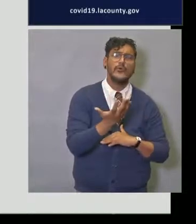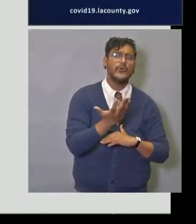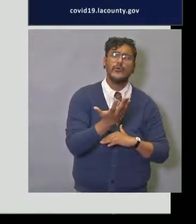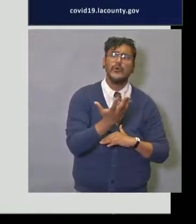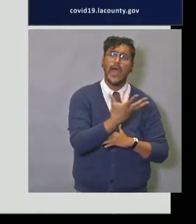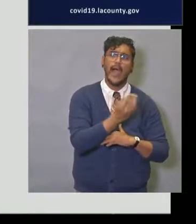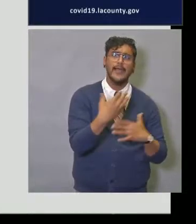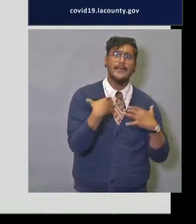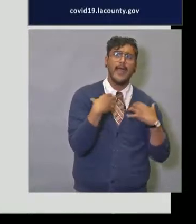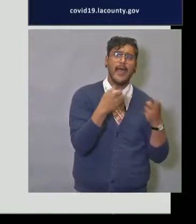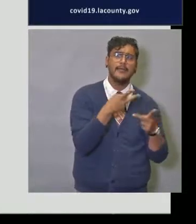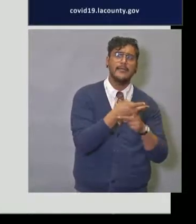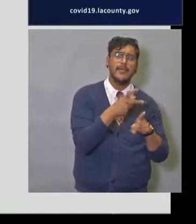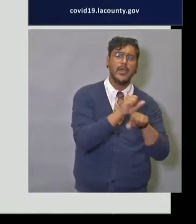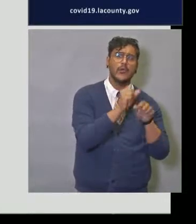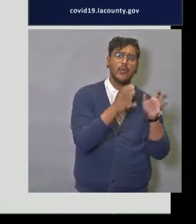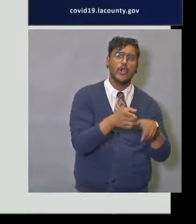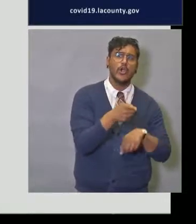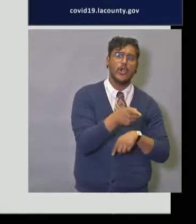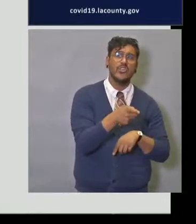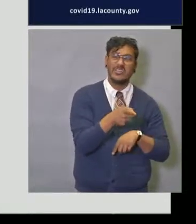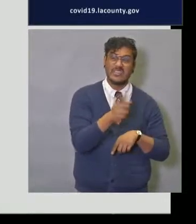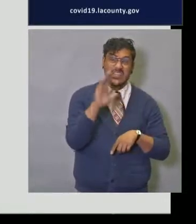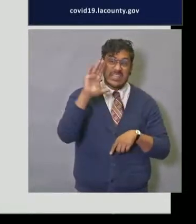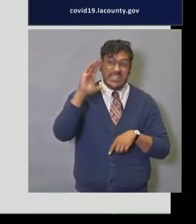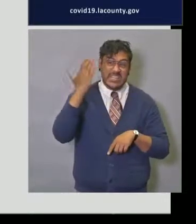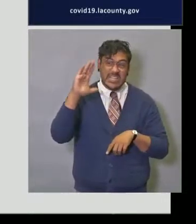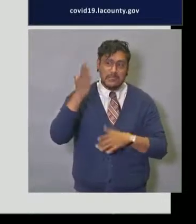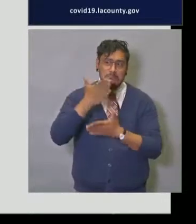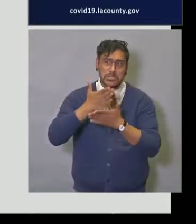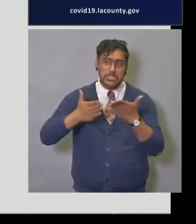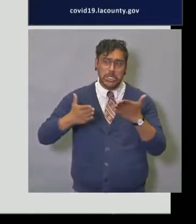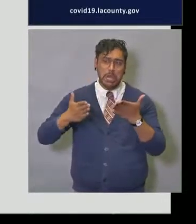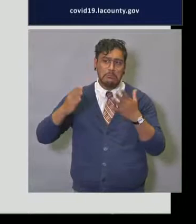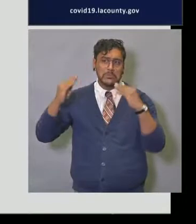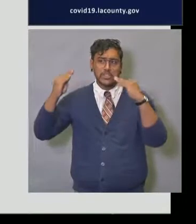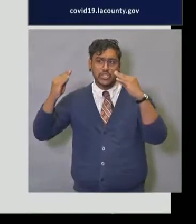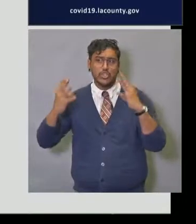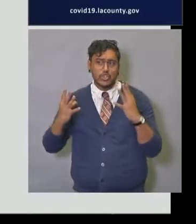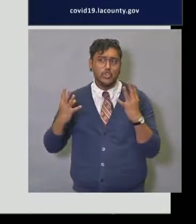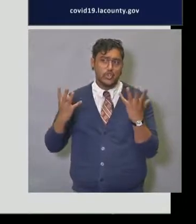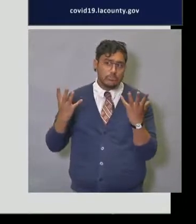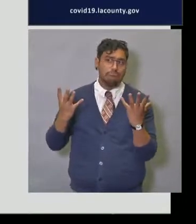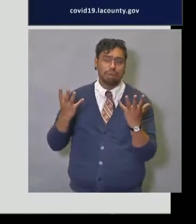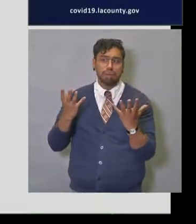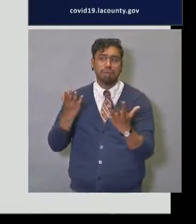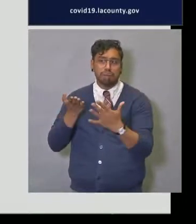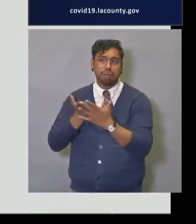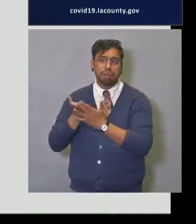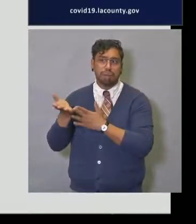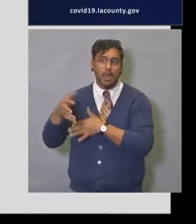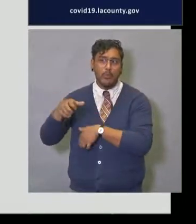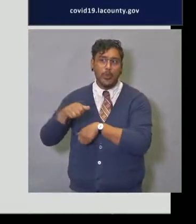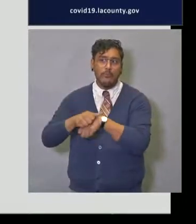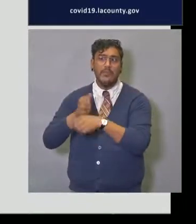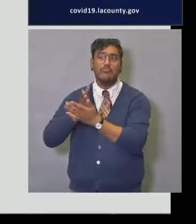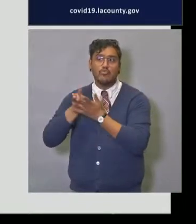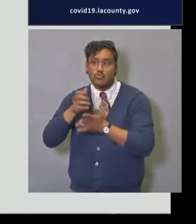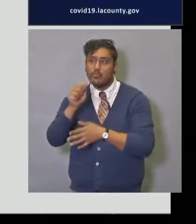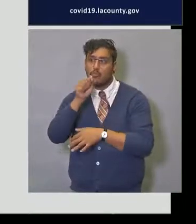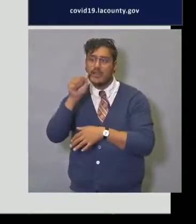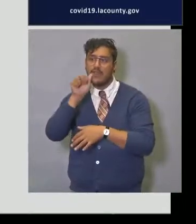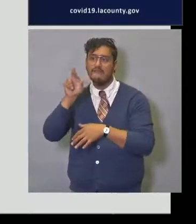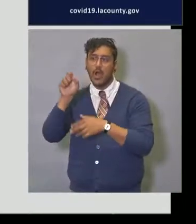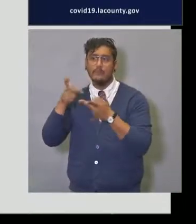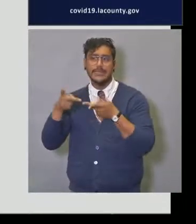healthcare workers, because it appears some educators have been able to get appointments through some of the private pharmacies. And then